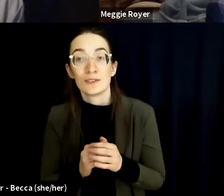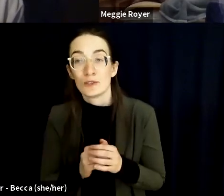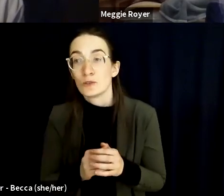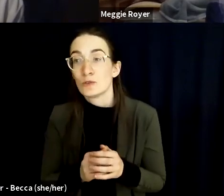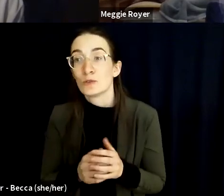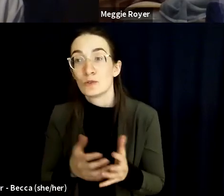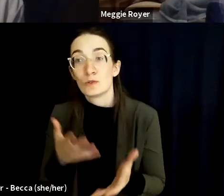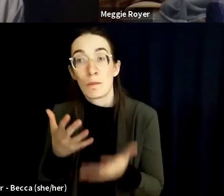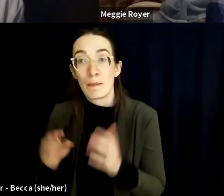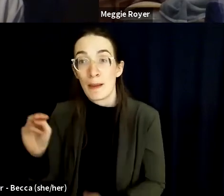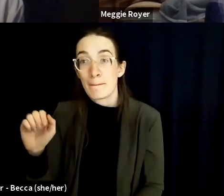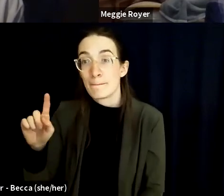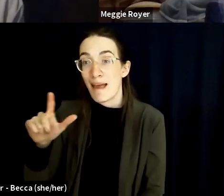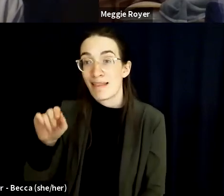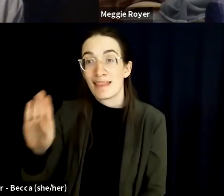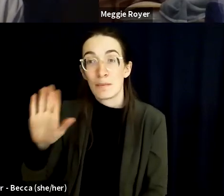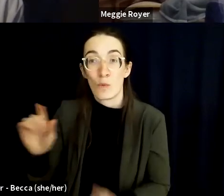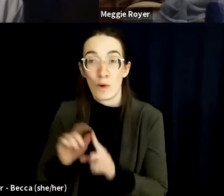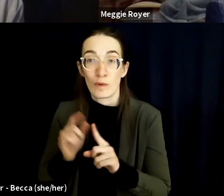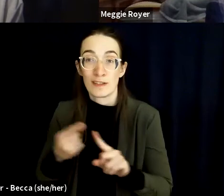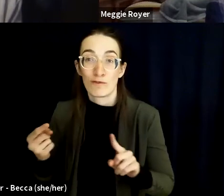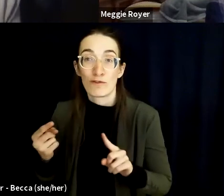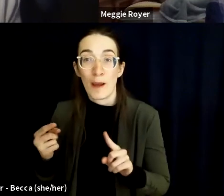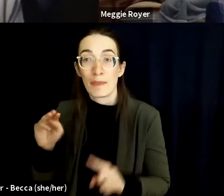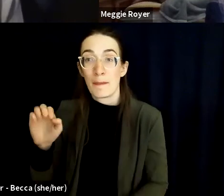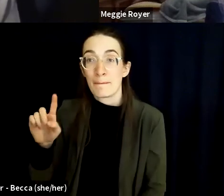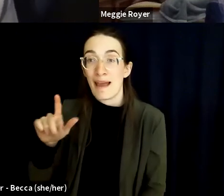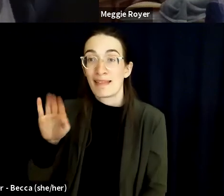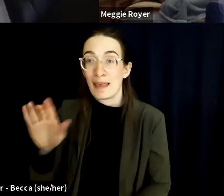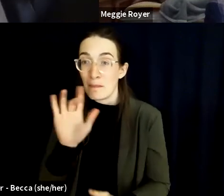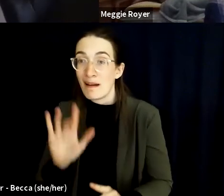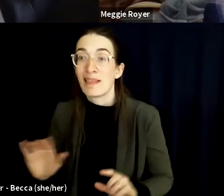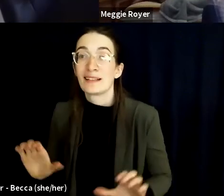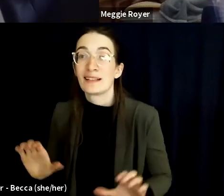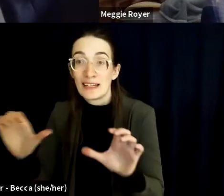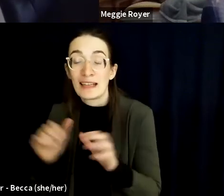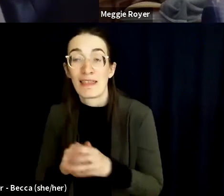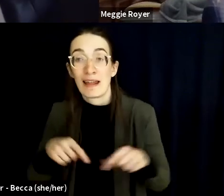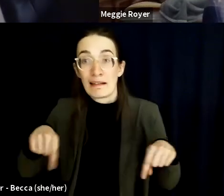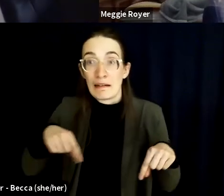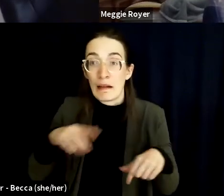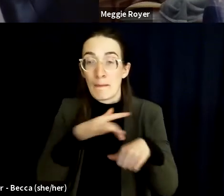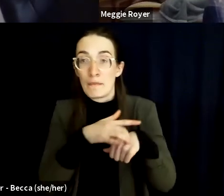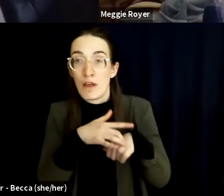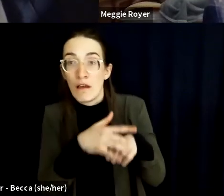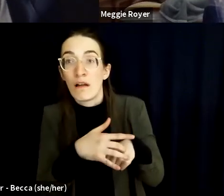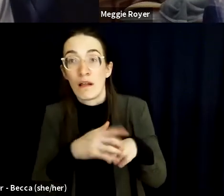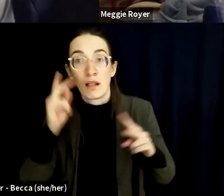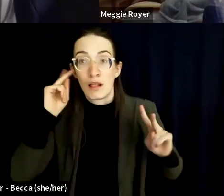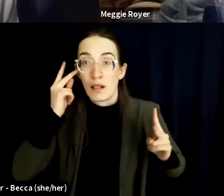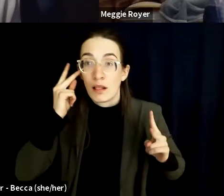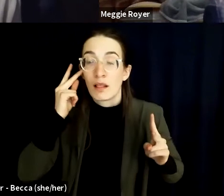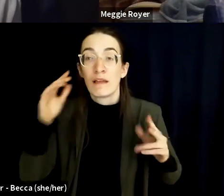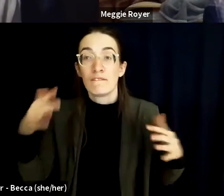been in your Mad Libs activity, like anxiety, paranoia, fear. thinking about what are more positive words that you can